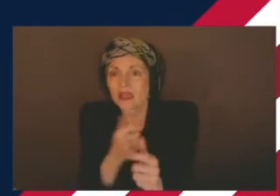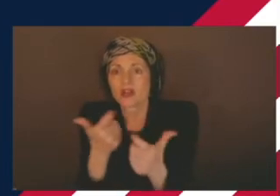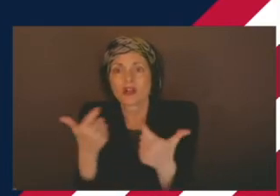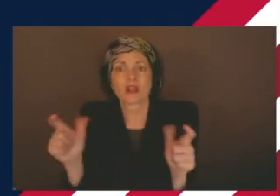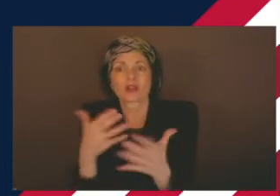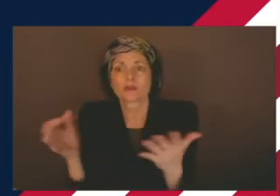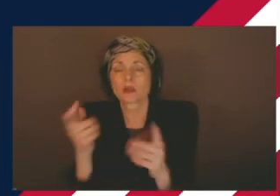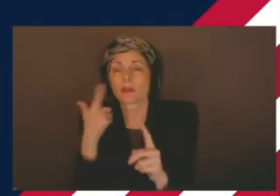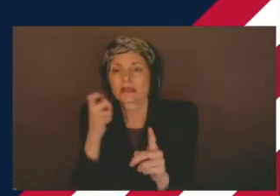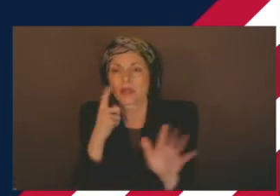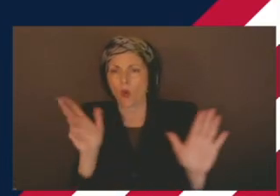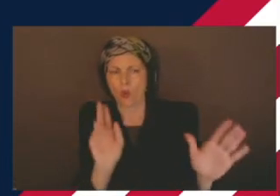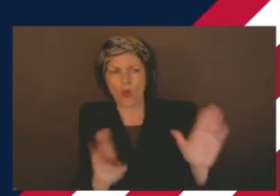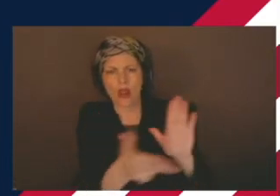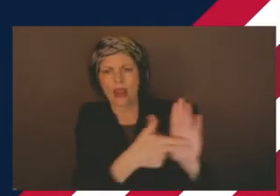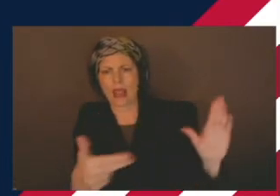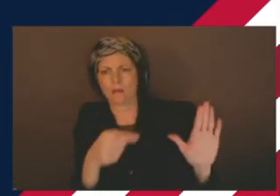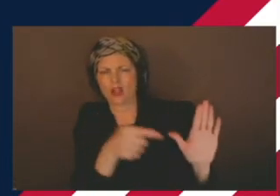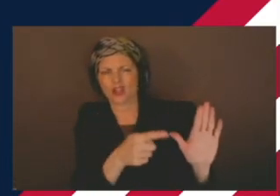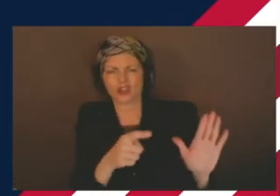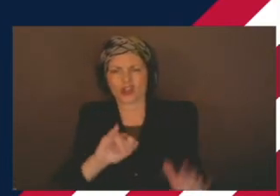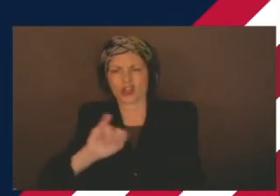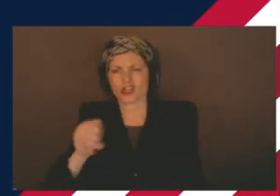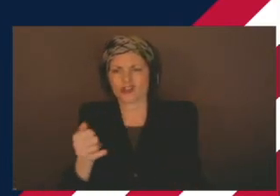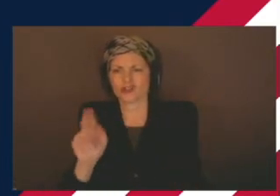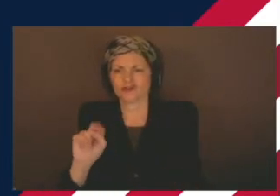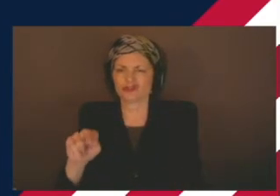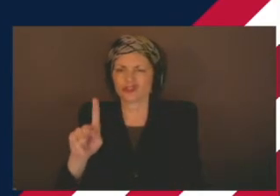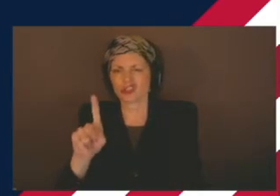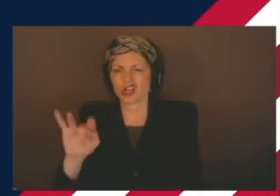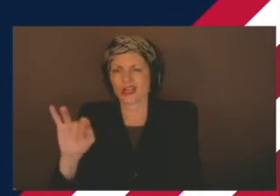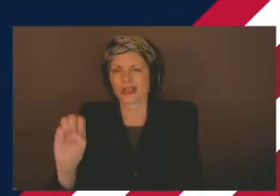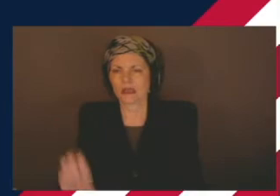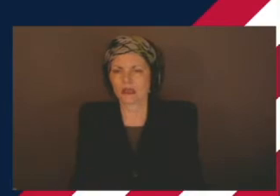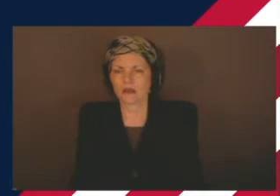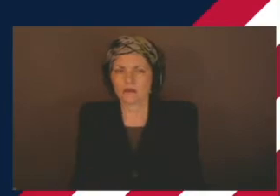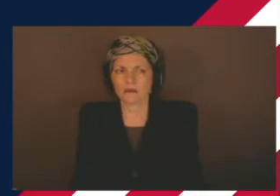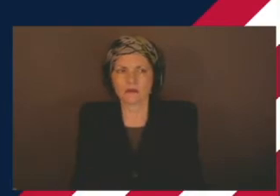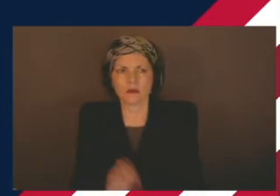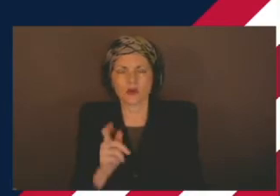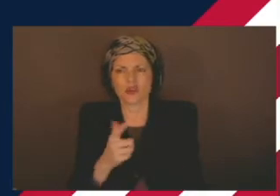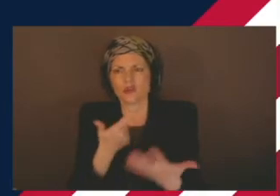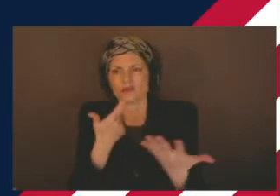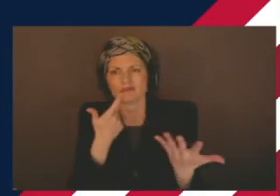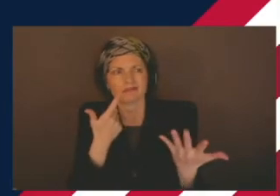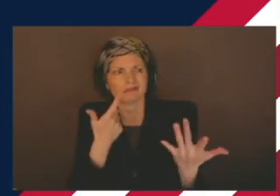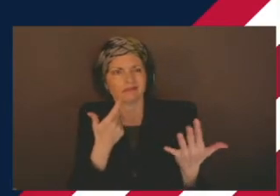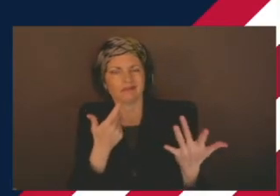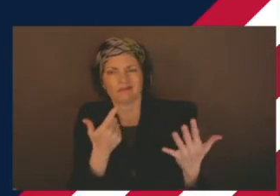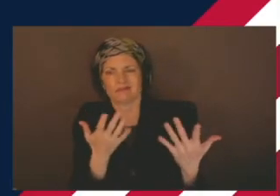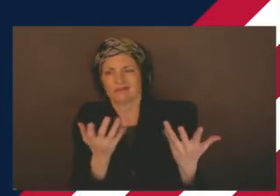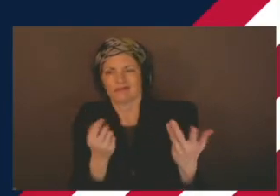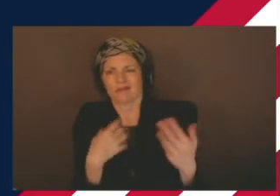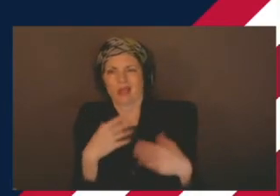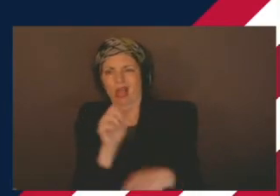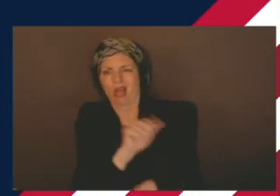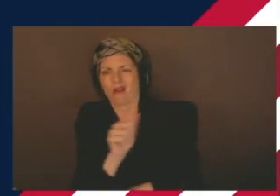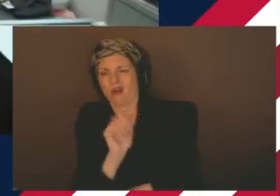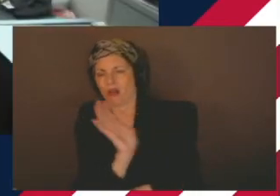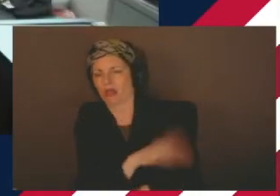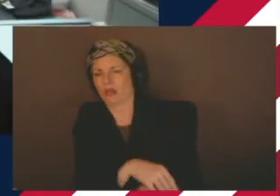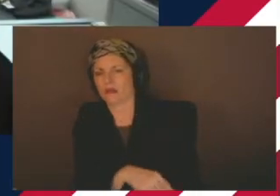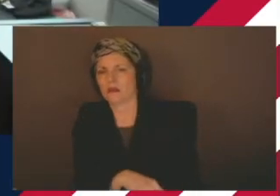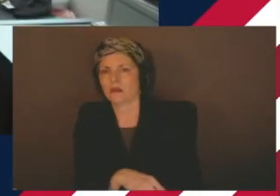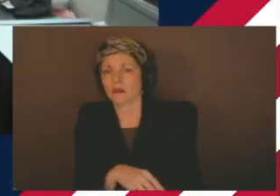or as a junkie. They were seen as second, third, fourth class citizens of this country. I would go as far to say that it isn't